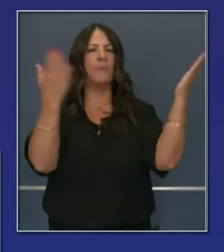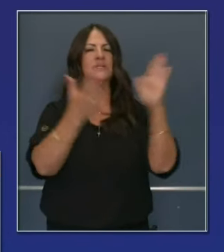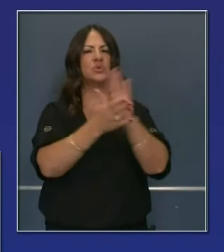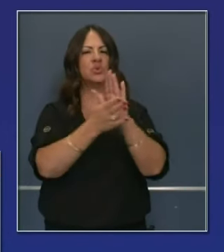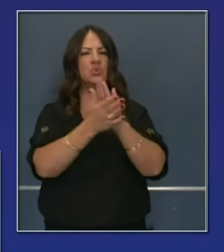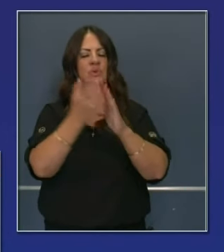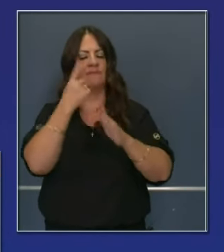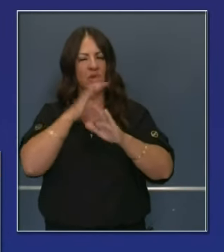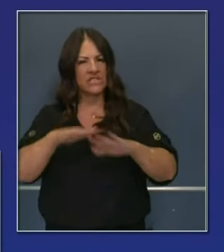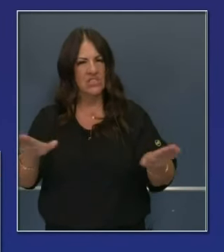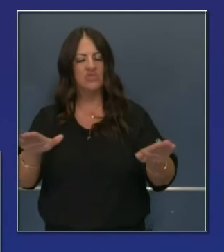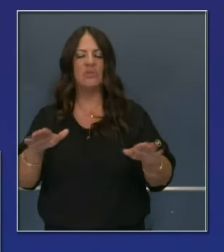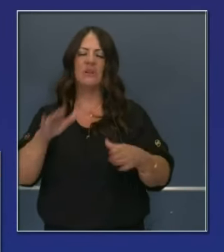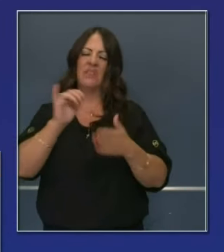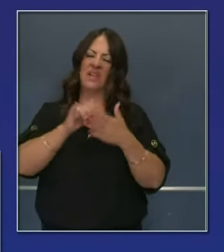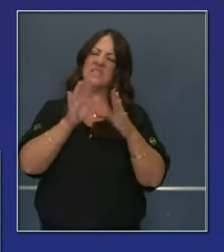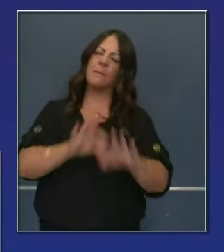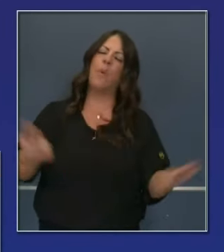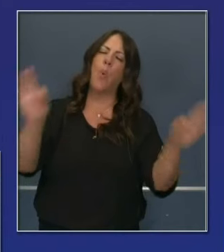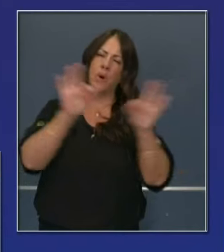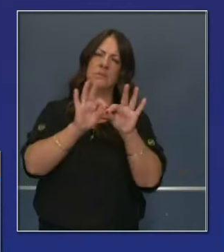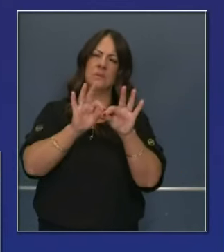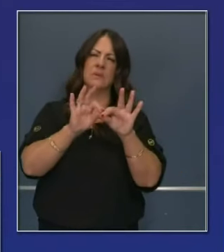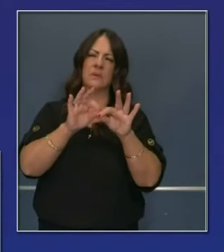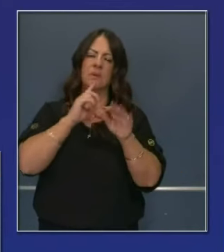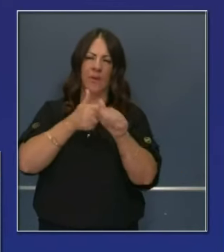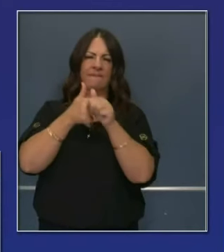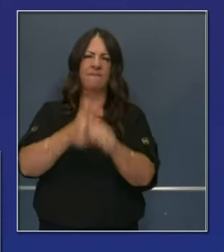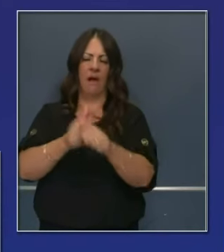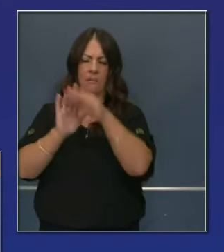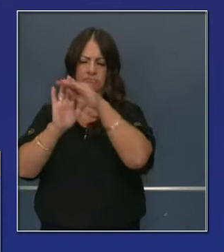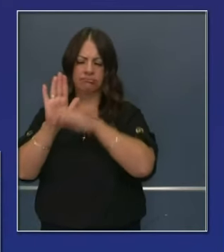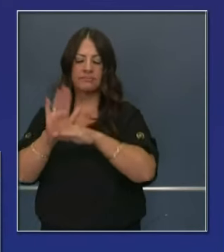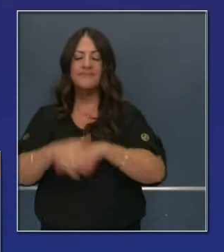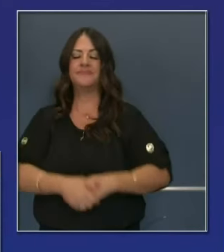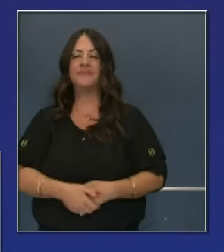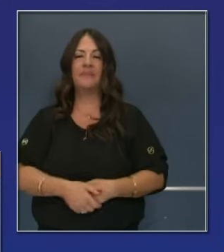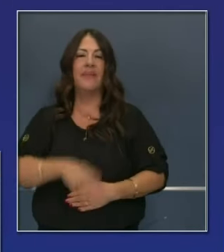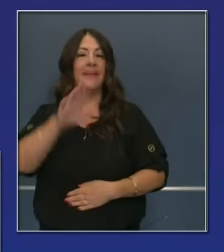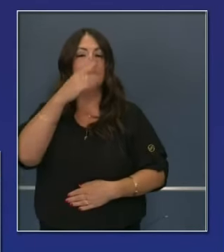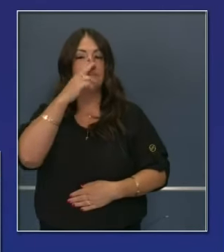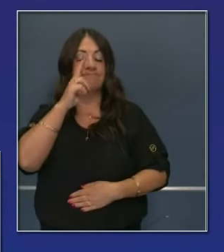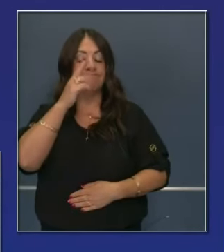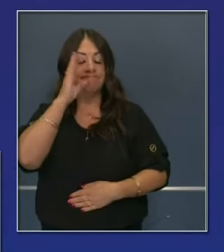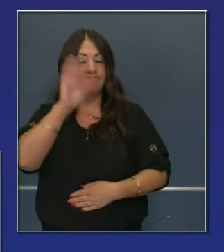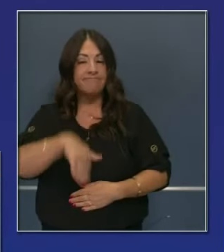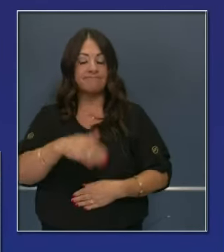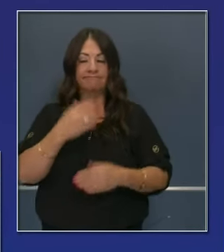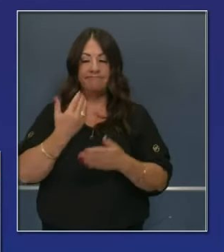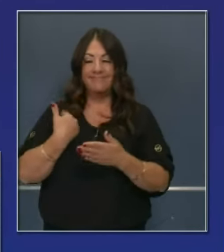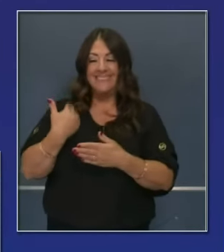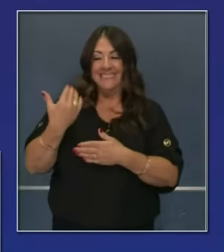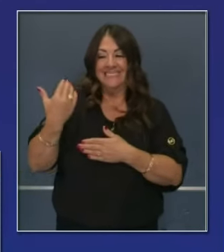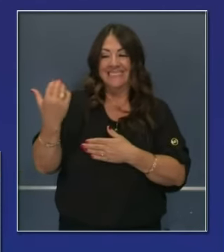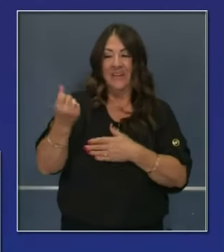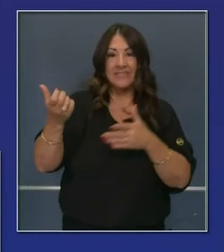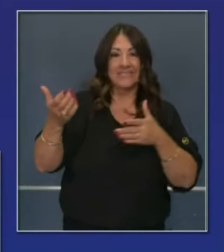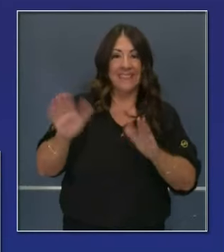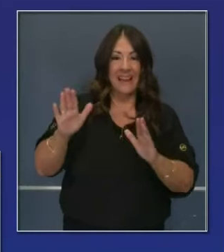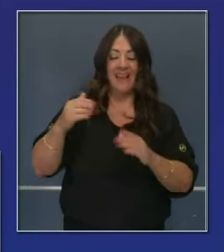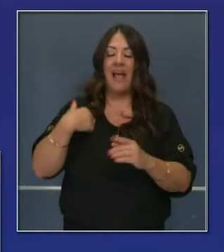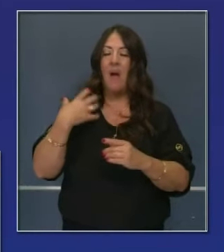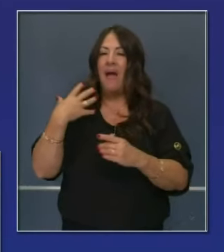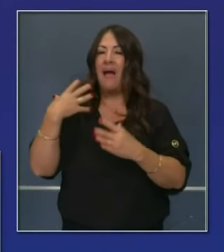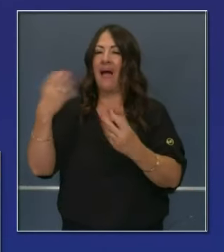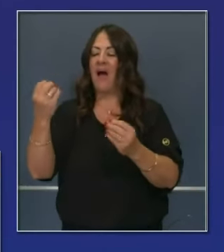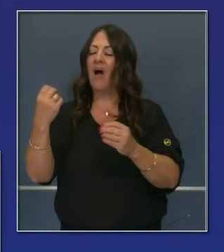I can't resist, I was out this weekend, went out and saw a number of people that